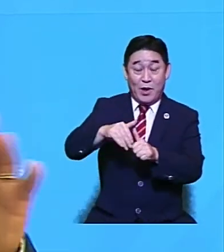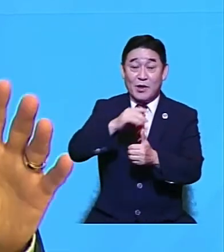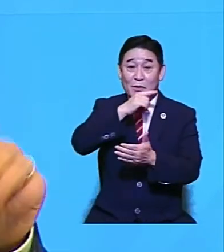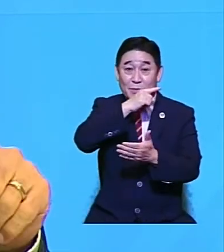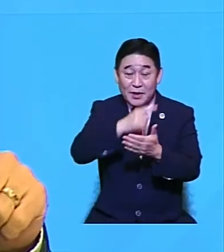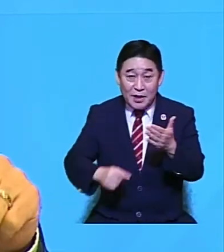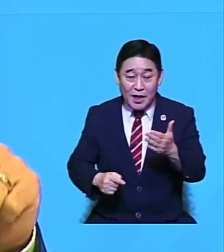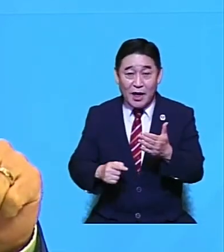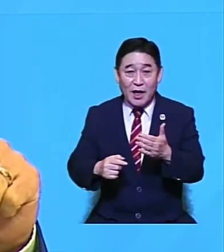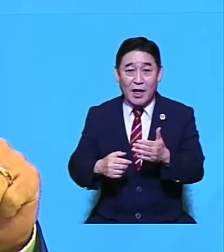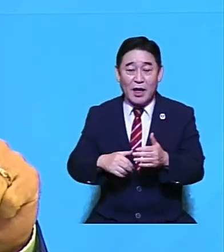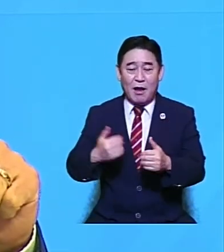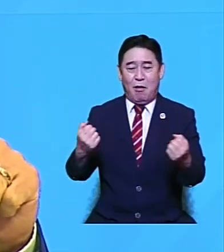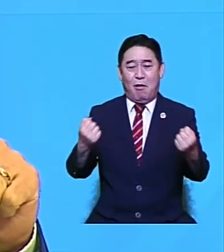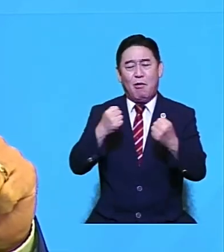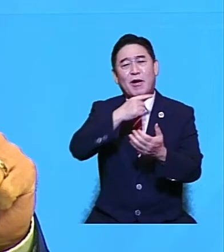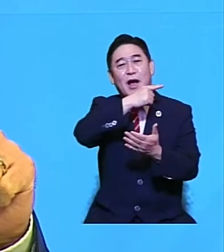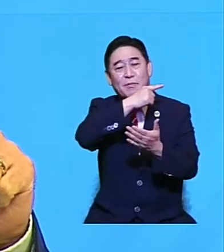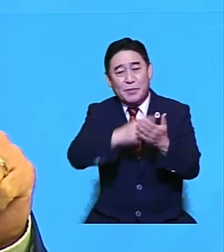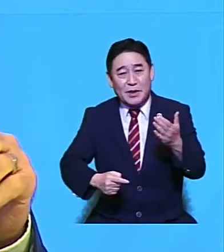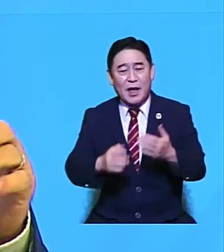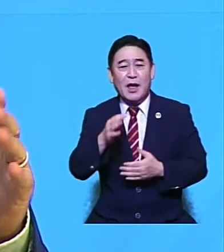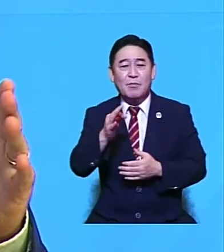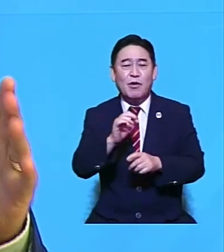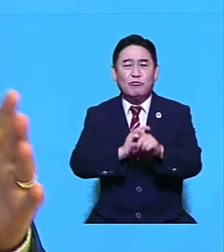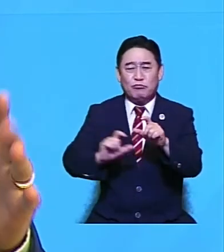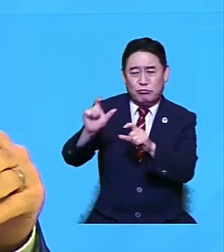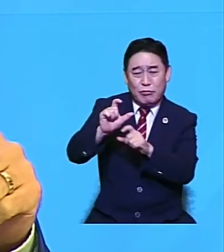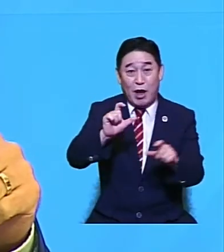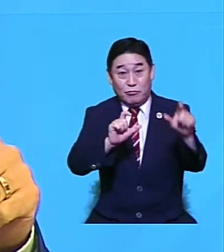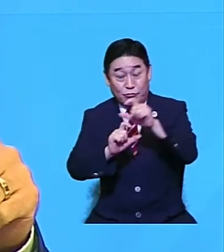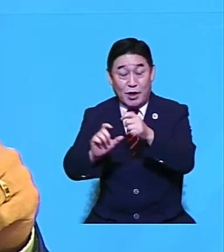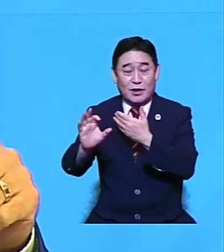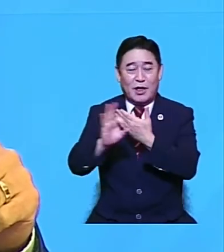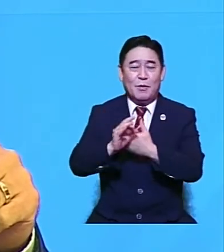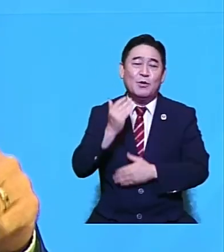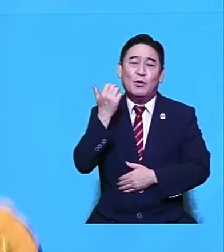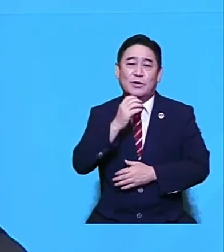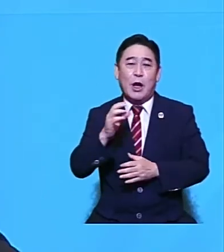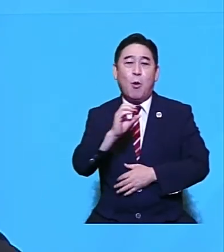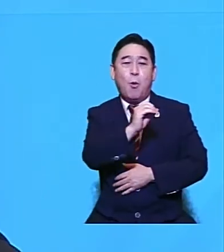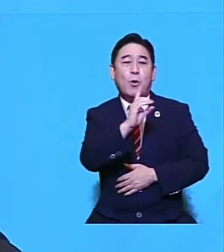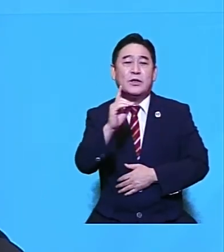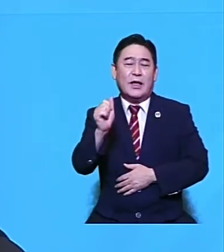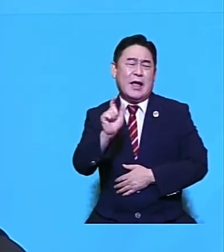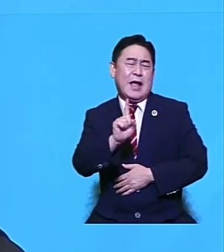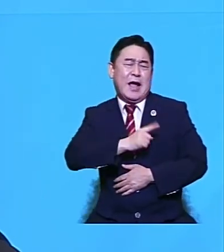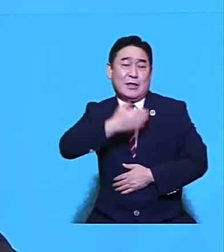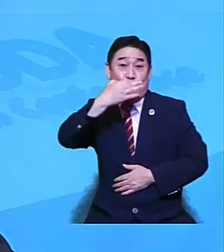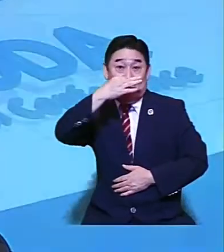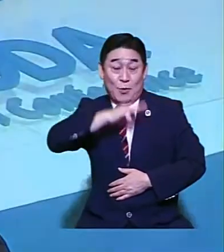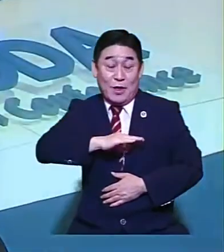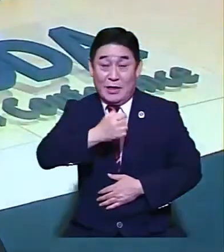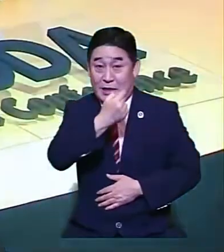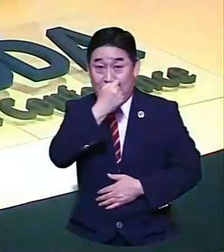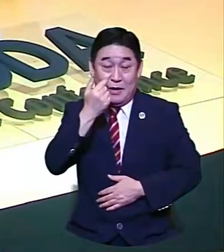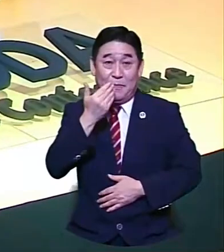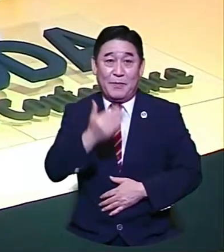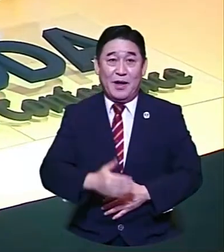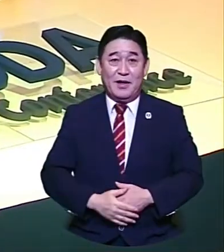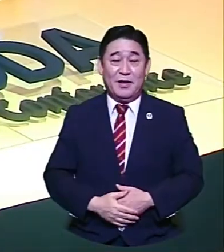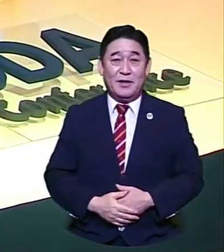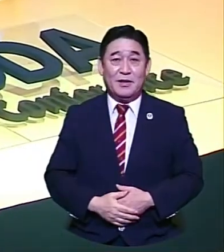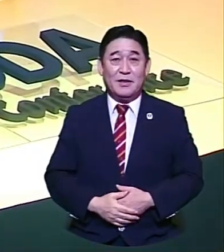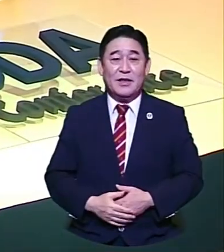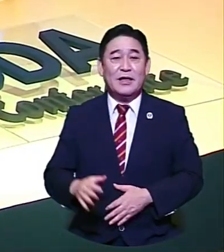it is so easy to demonstrate that it is the cheapest way. Right. Well, as an economist, if I sum up